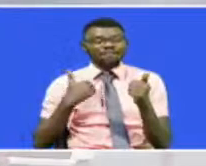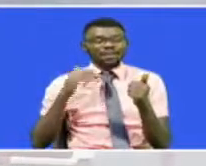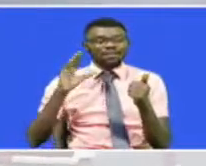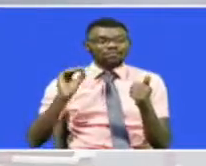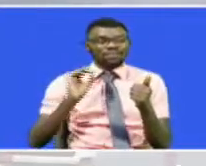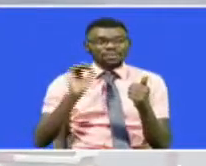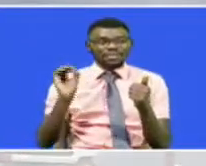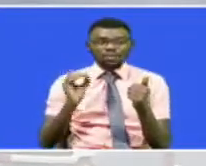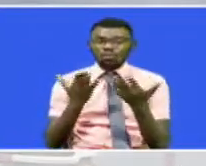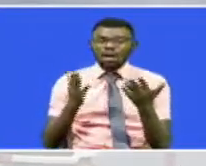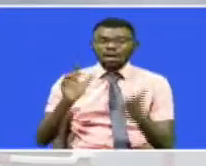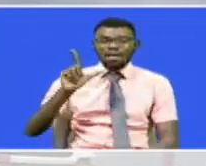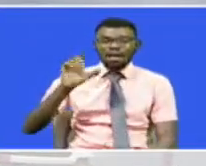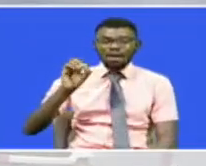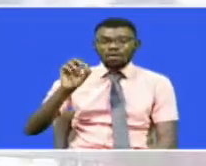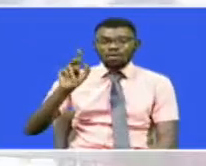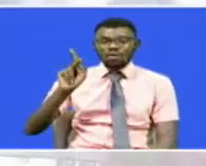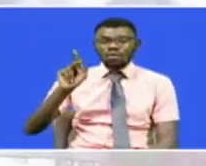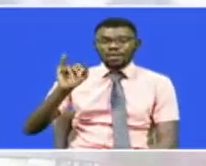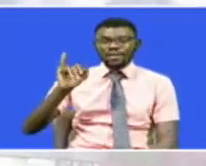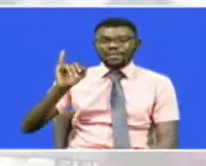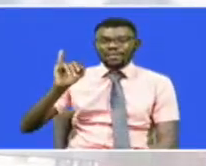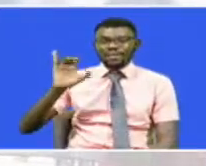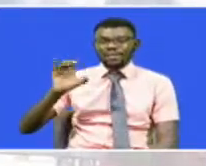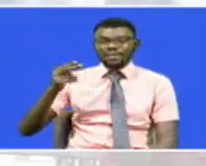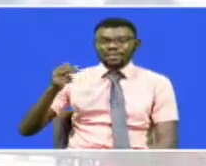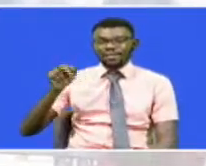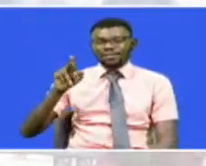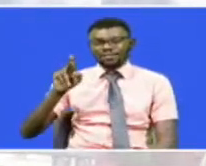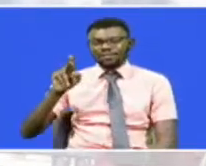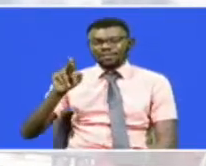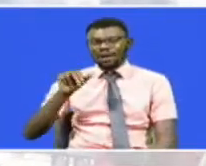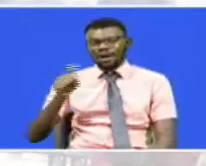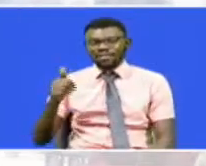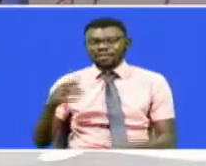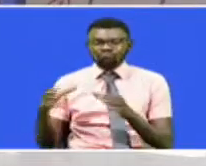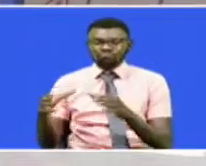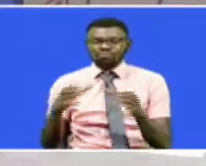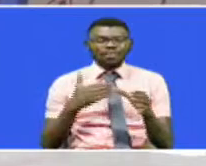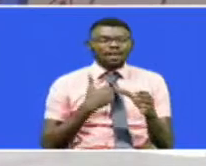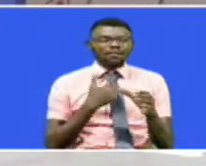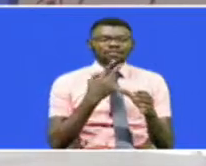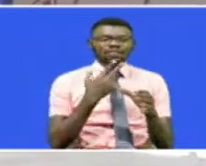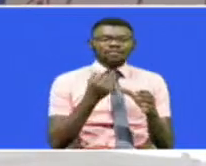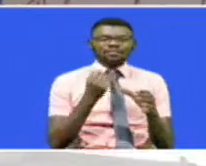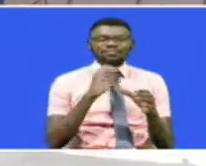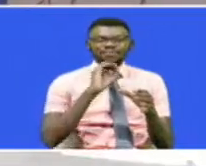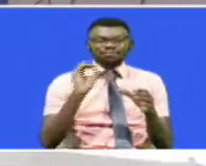the Lokichar blocks, while the other two firms hold 25% stake each.